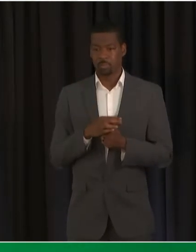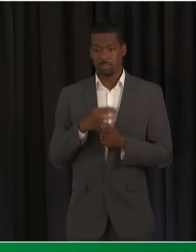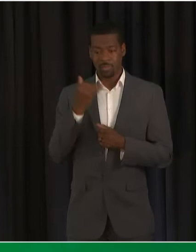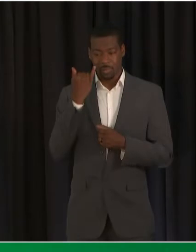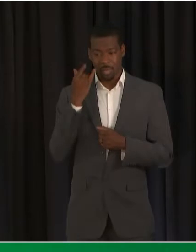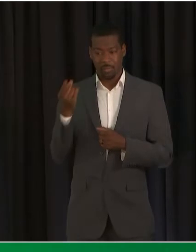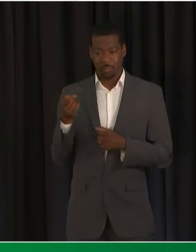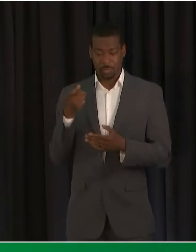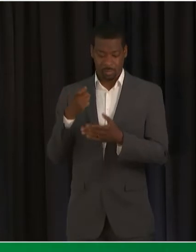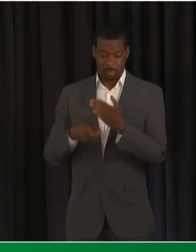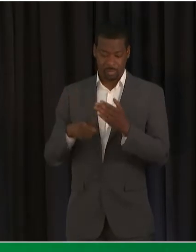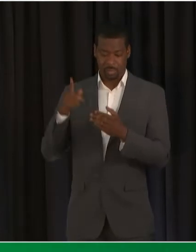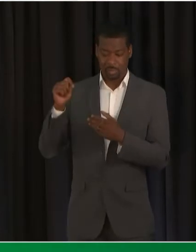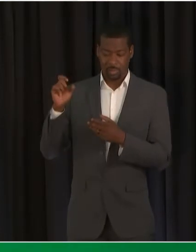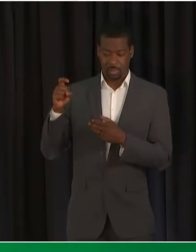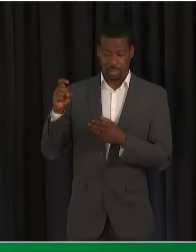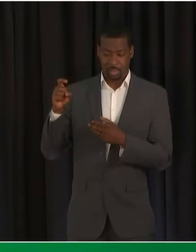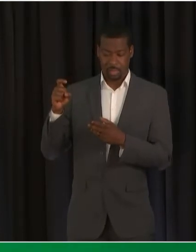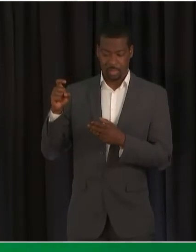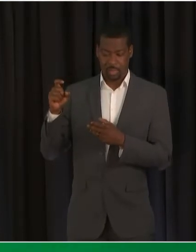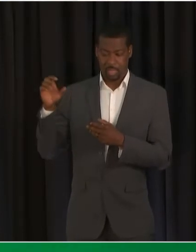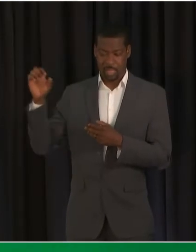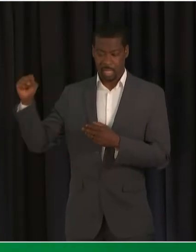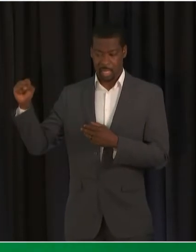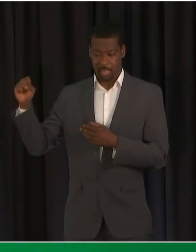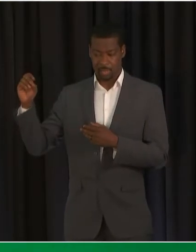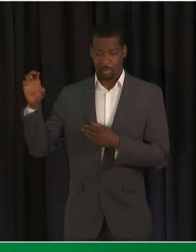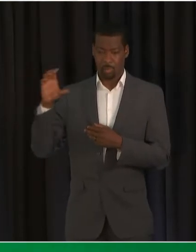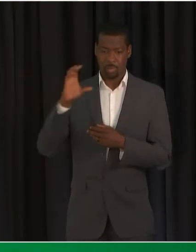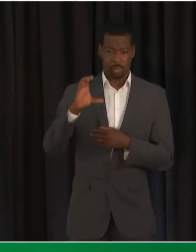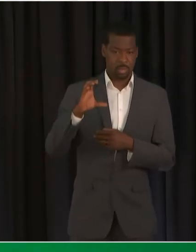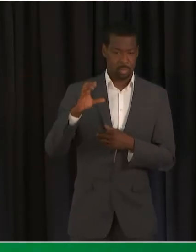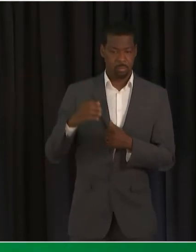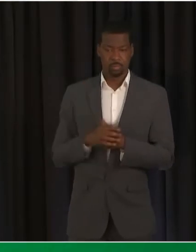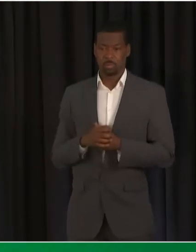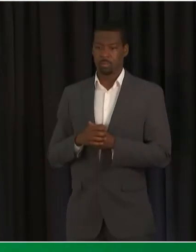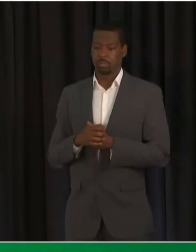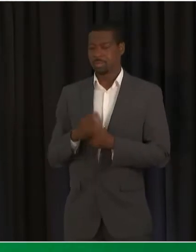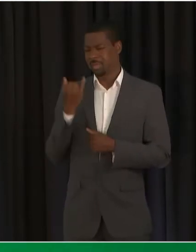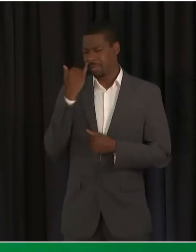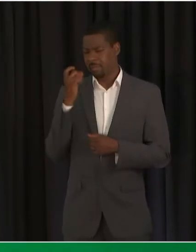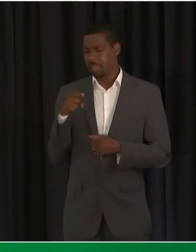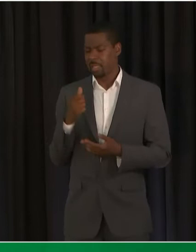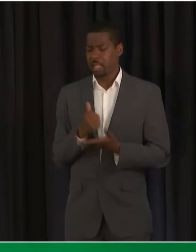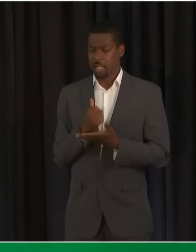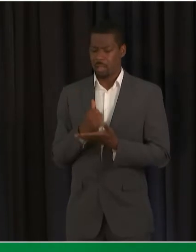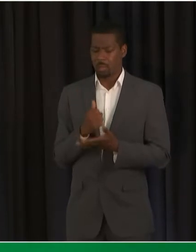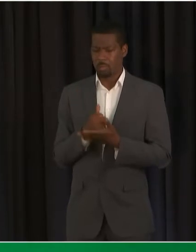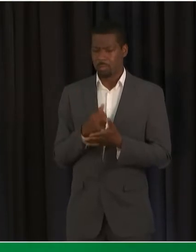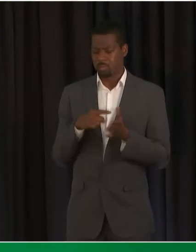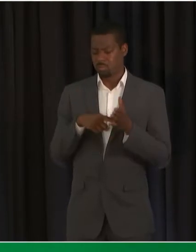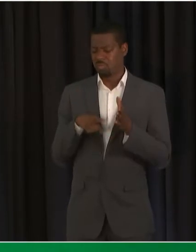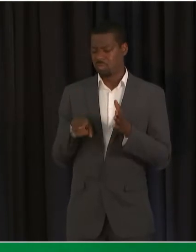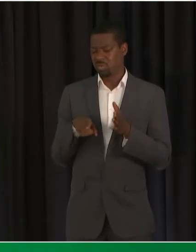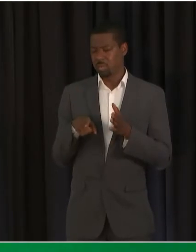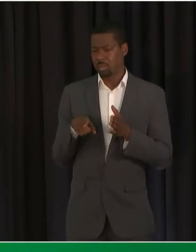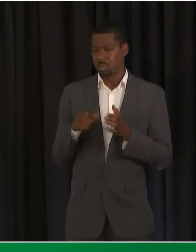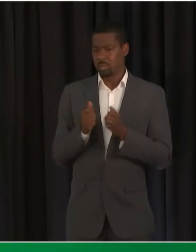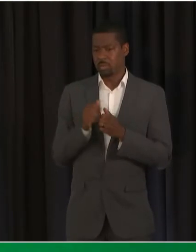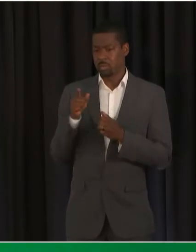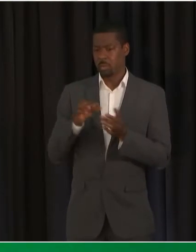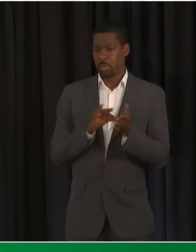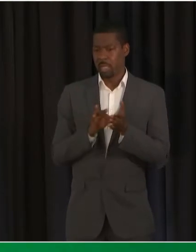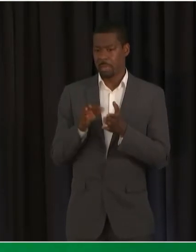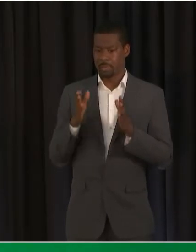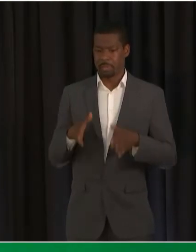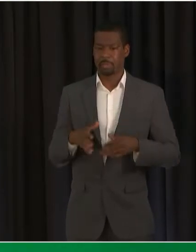you're taxed as an S or a C corp, okay? And if you need help with that, just refer to your accountant to help you